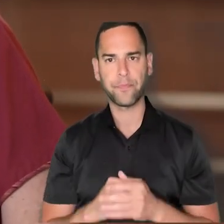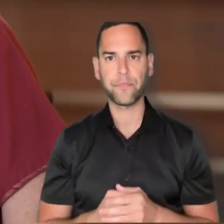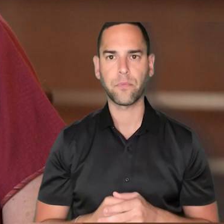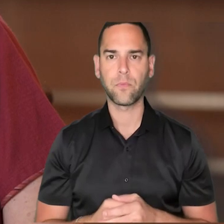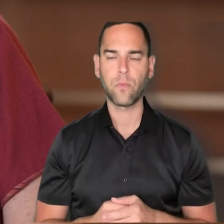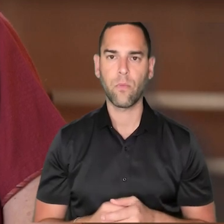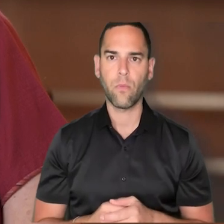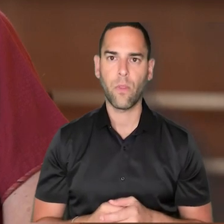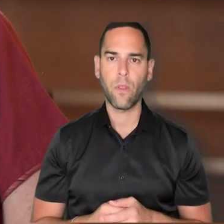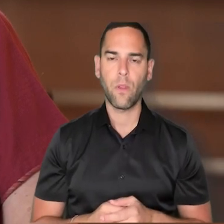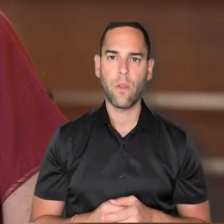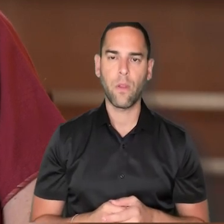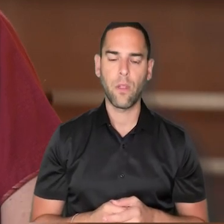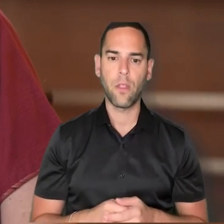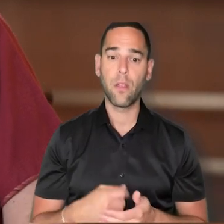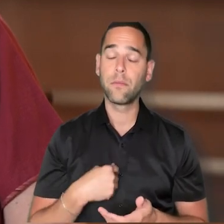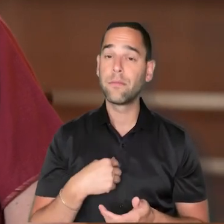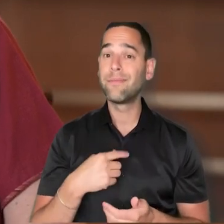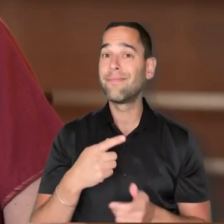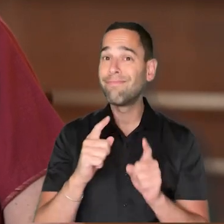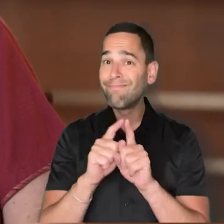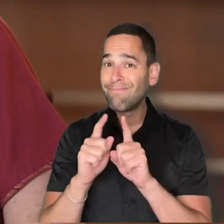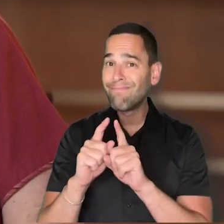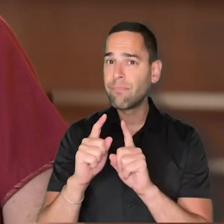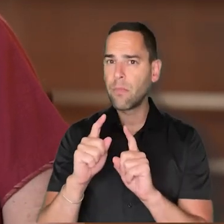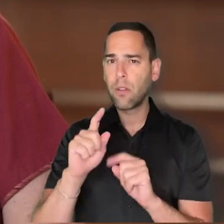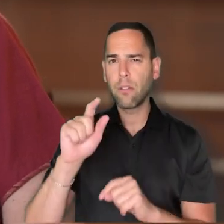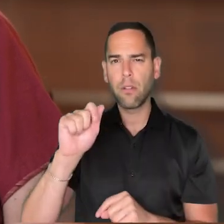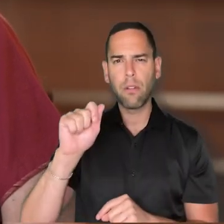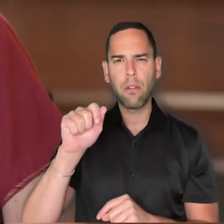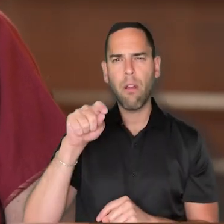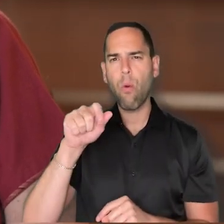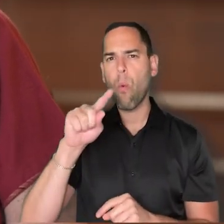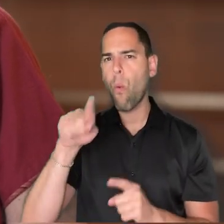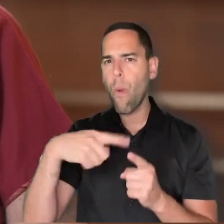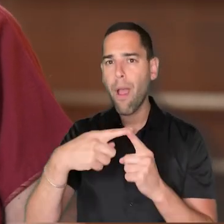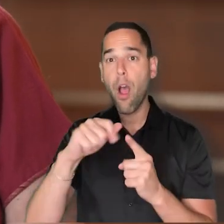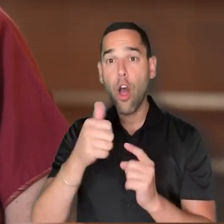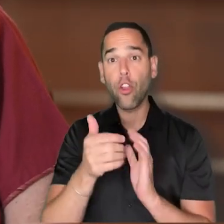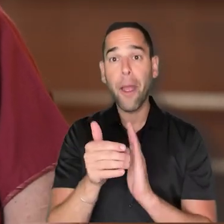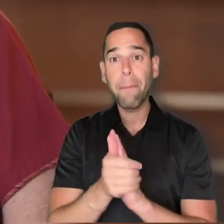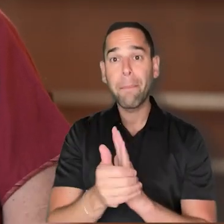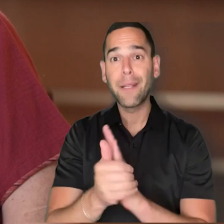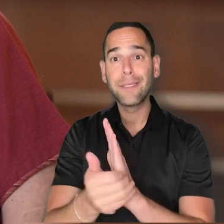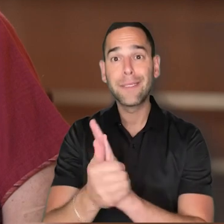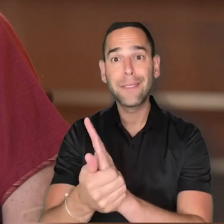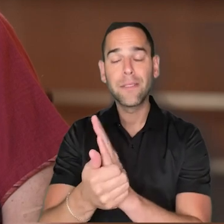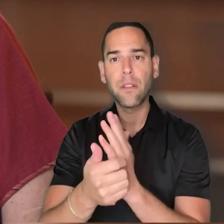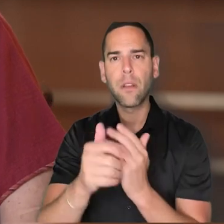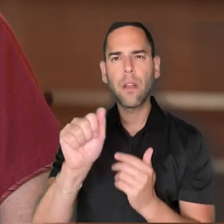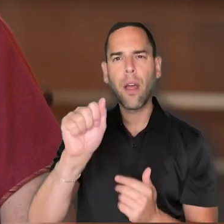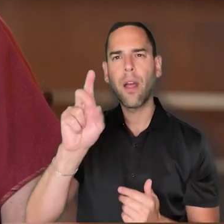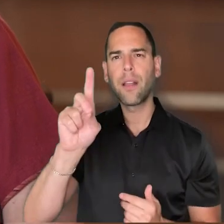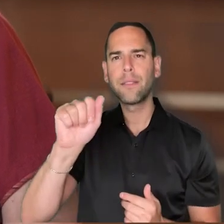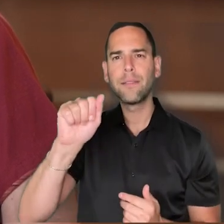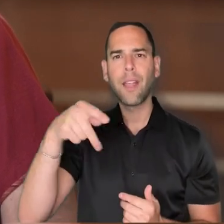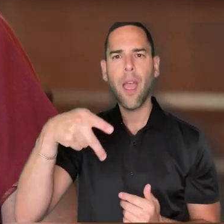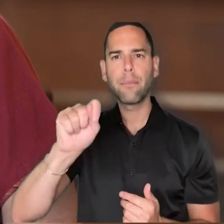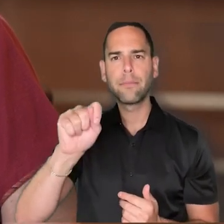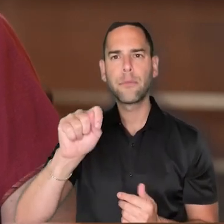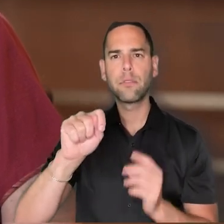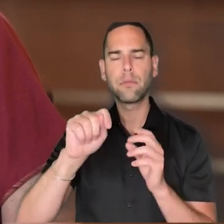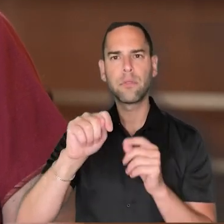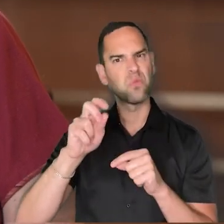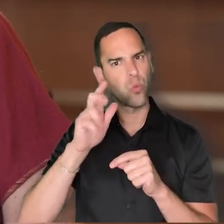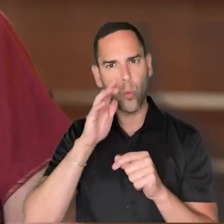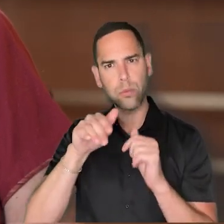that ADAPT, for example, were moving forward with when these various amendments were coming forward, you know, sitting in